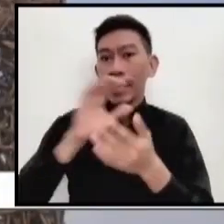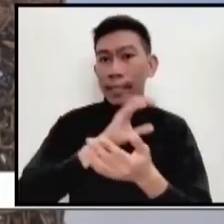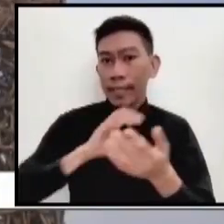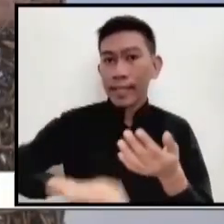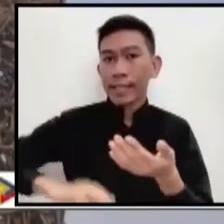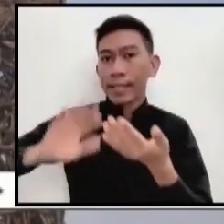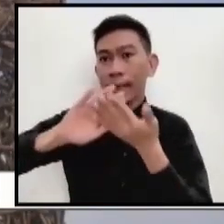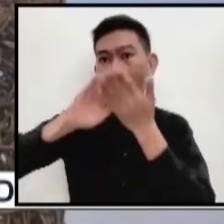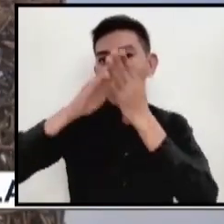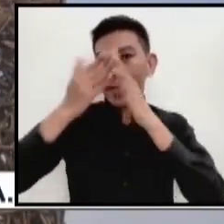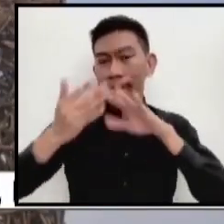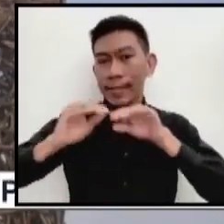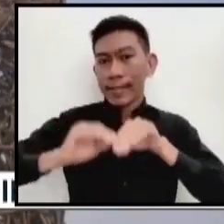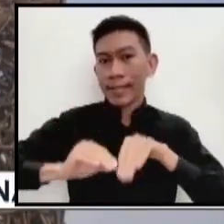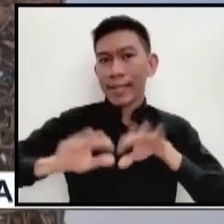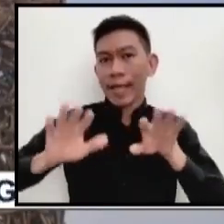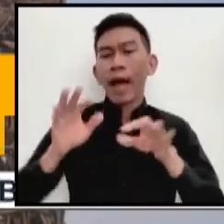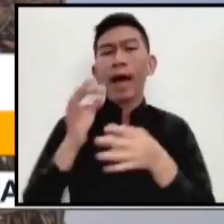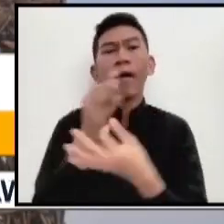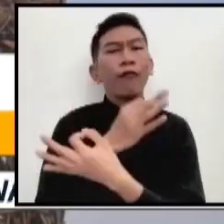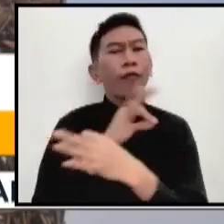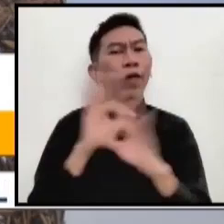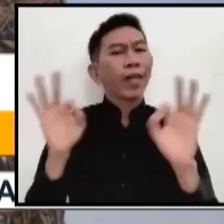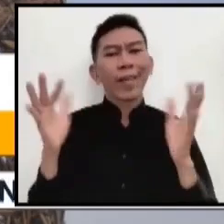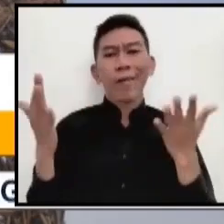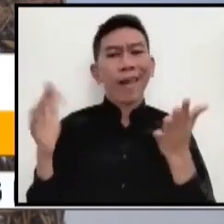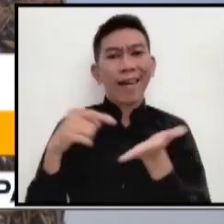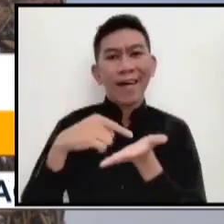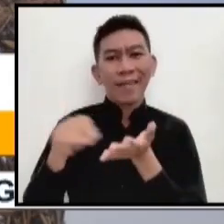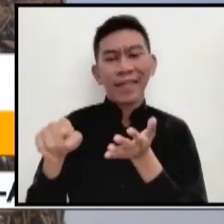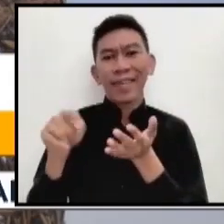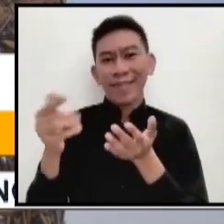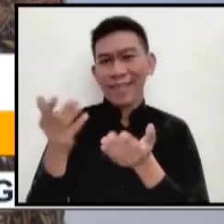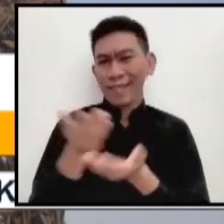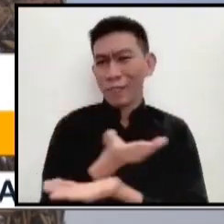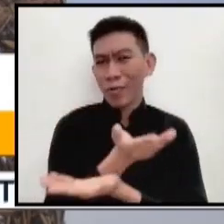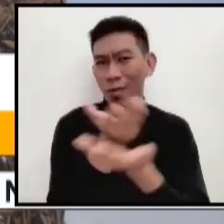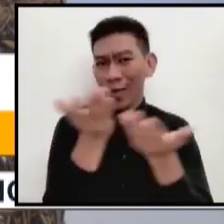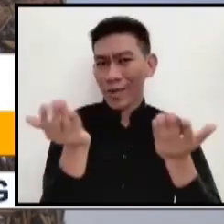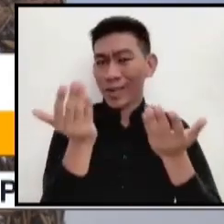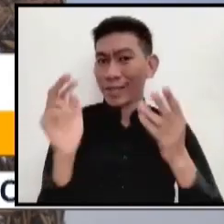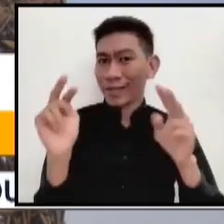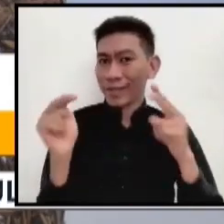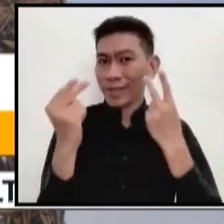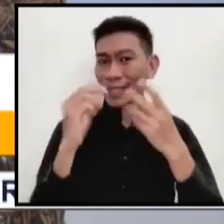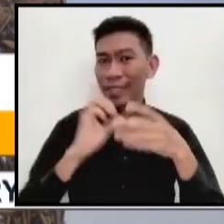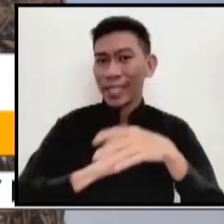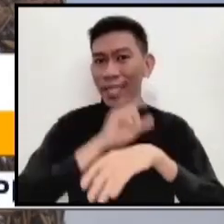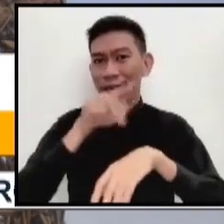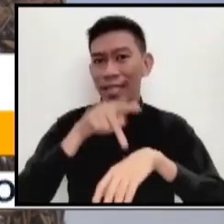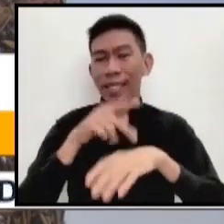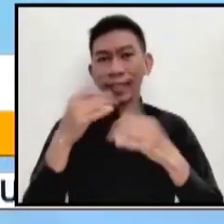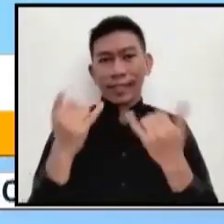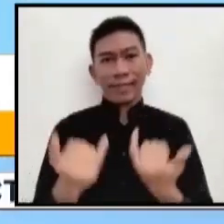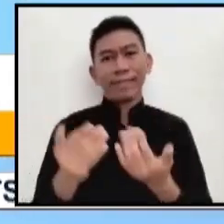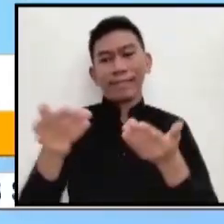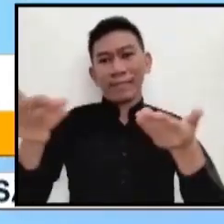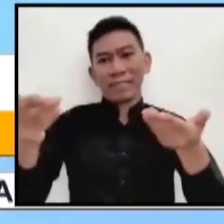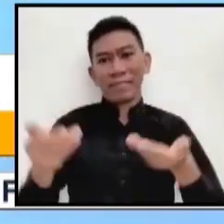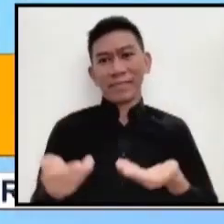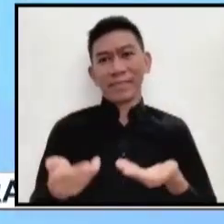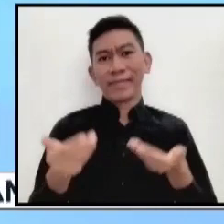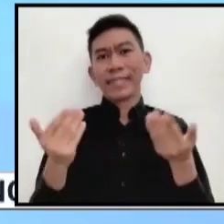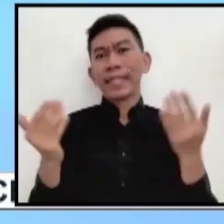ay para sa lahat na mga ka-RSP natin. At amin po kayong iniimbitahan. Have an evening